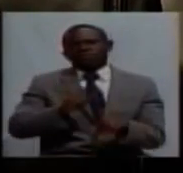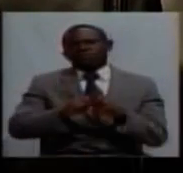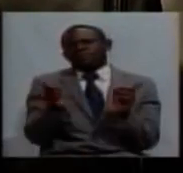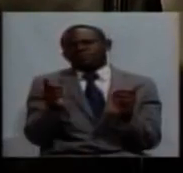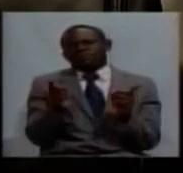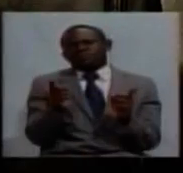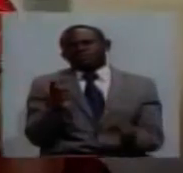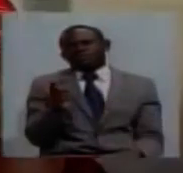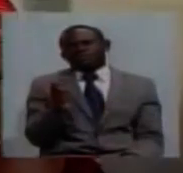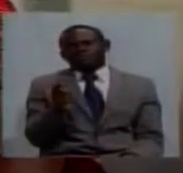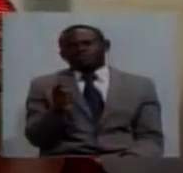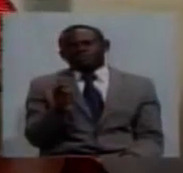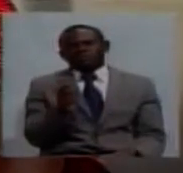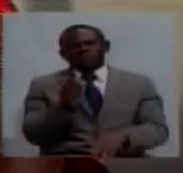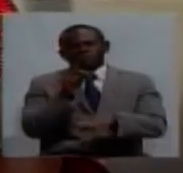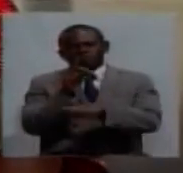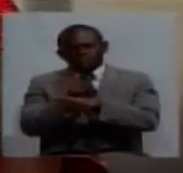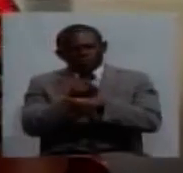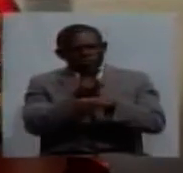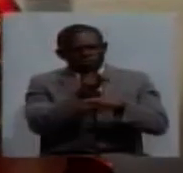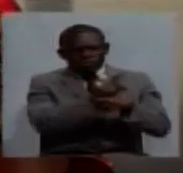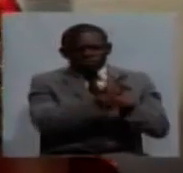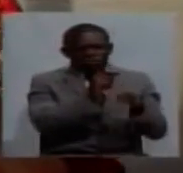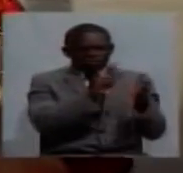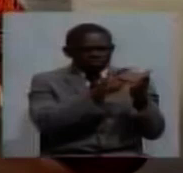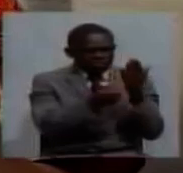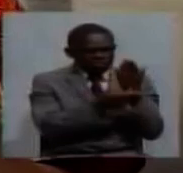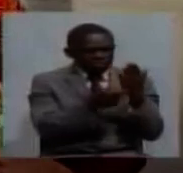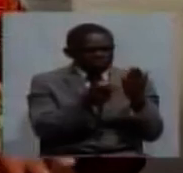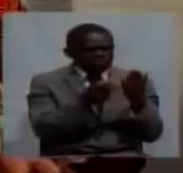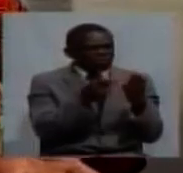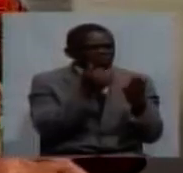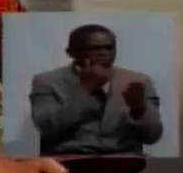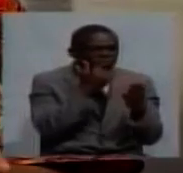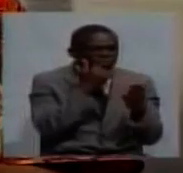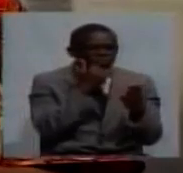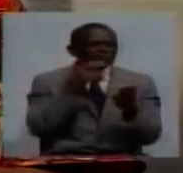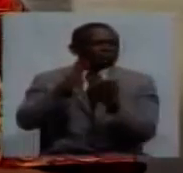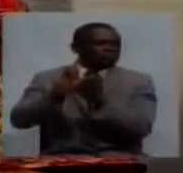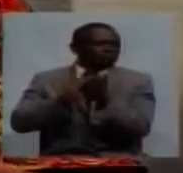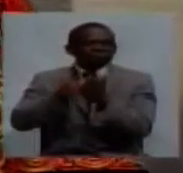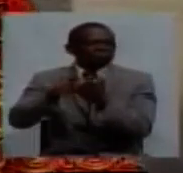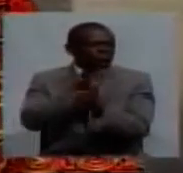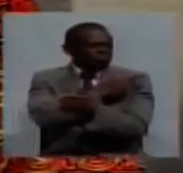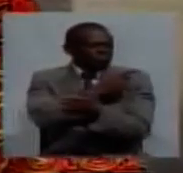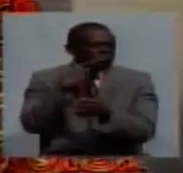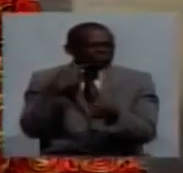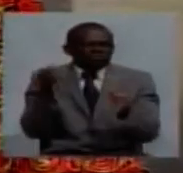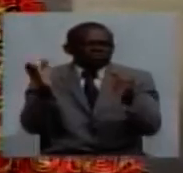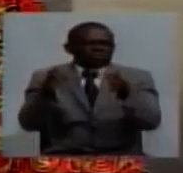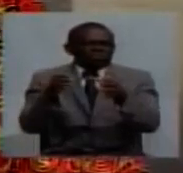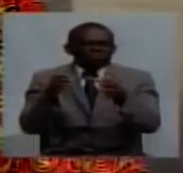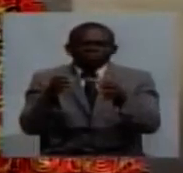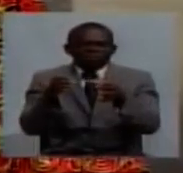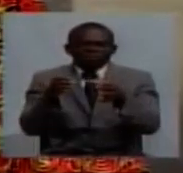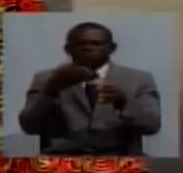projects and programs being reported on PAC, the parliamentary committee, that accounts committee that looks at this, can we have even the